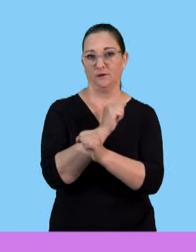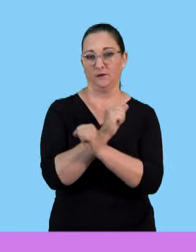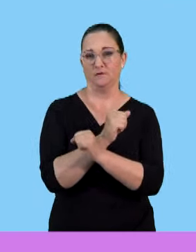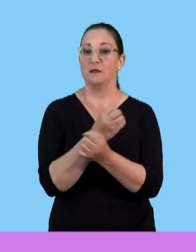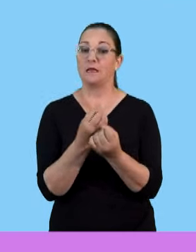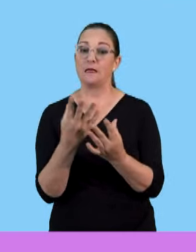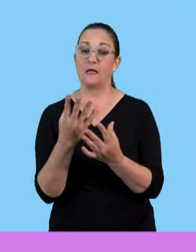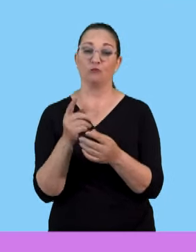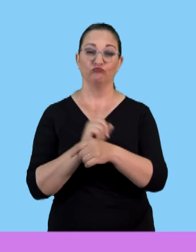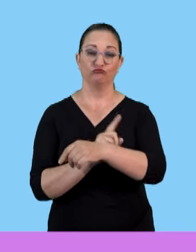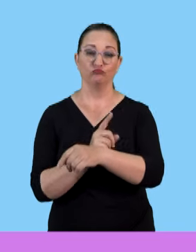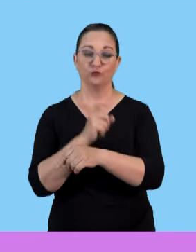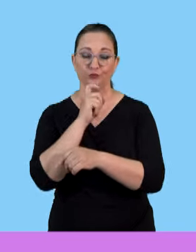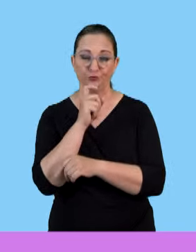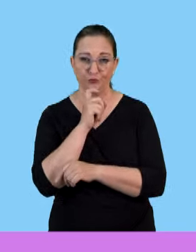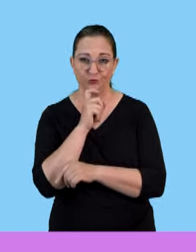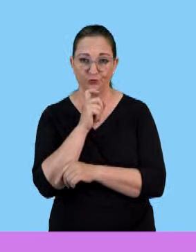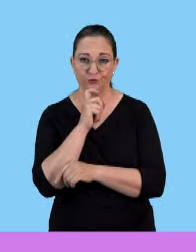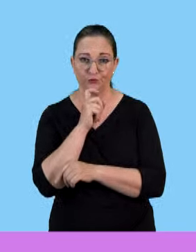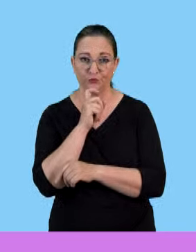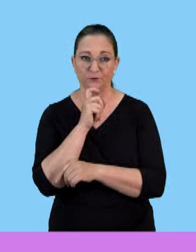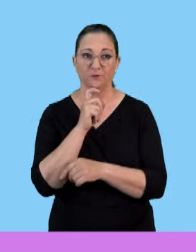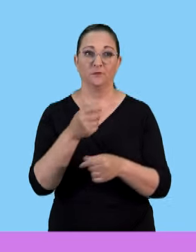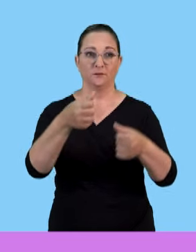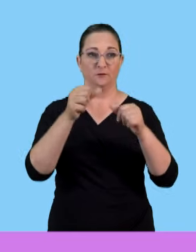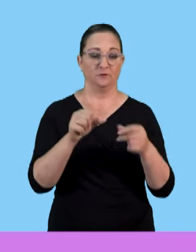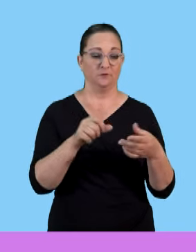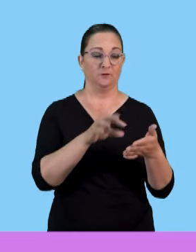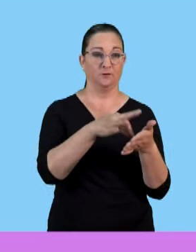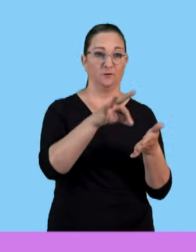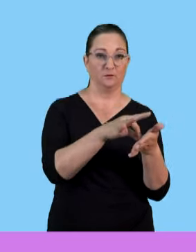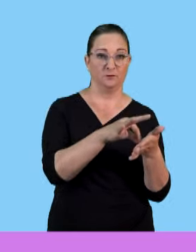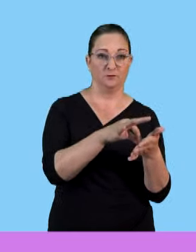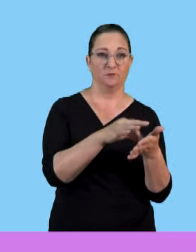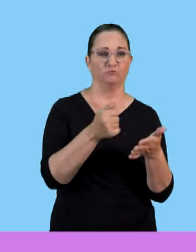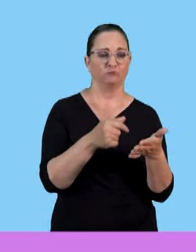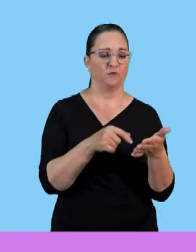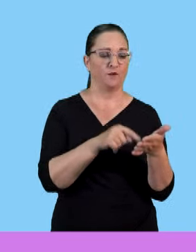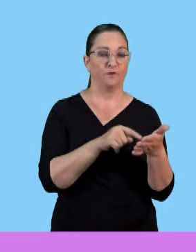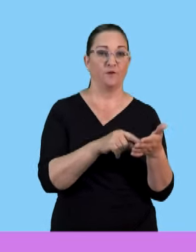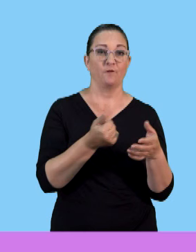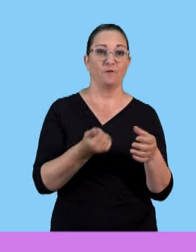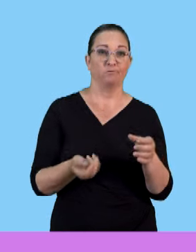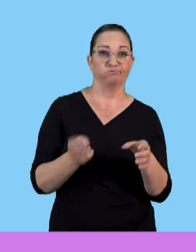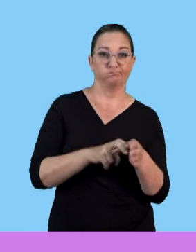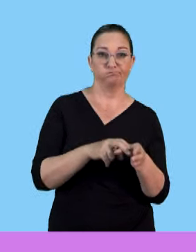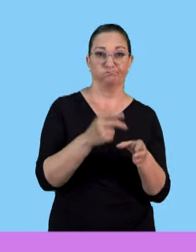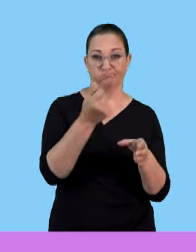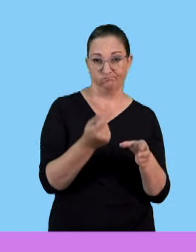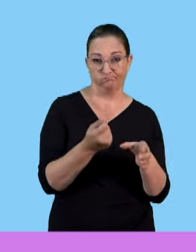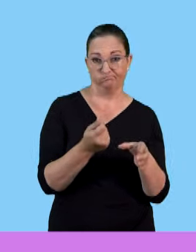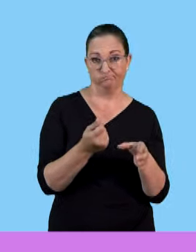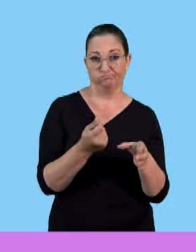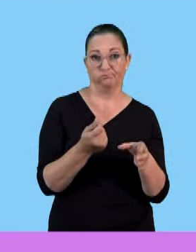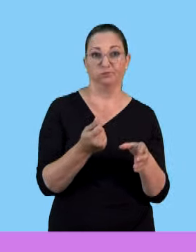the tariff and multiply by the number of minutes used. And when you are looking at your contract, there'll be a subscription fee that